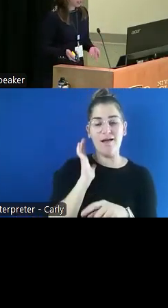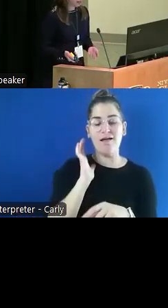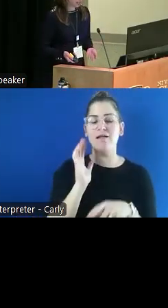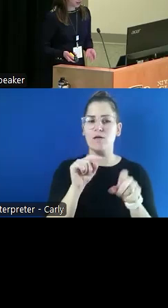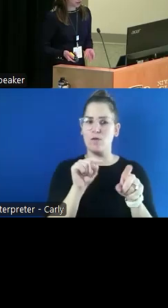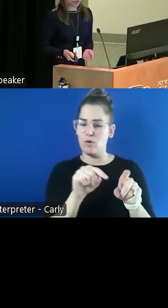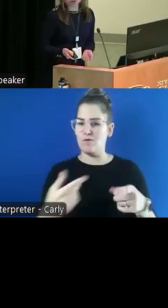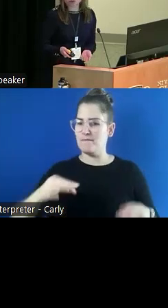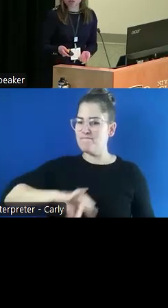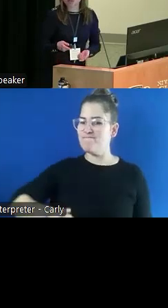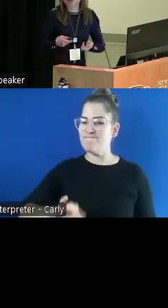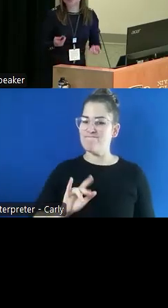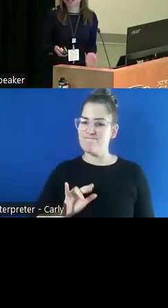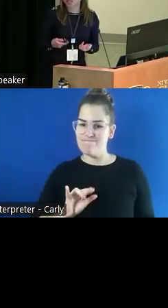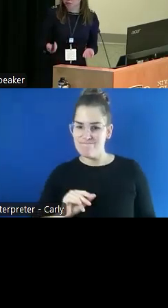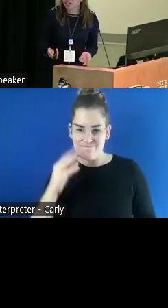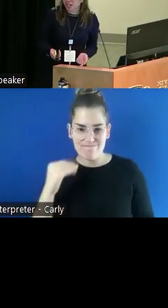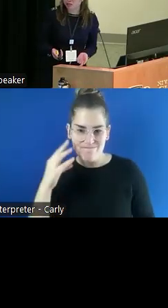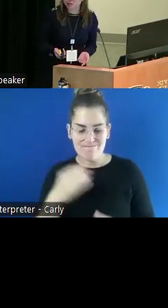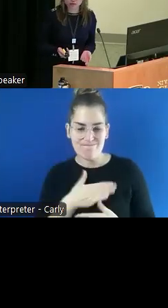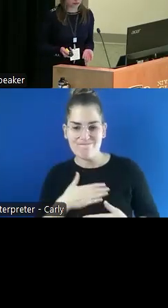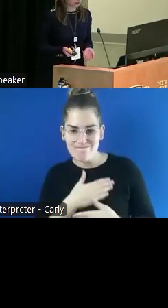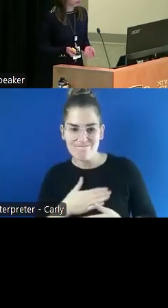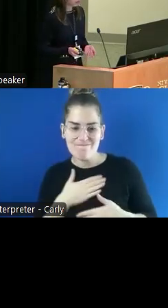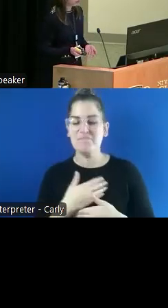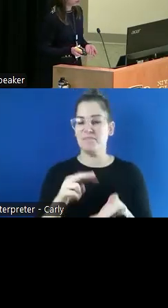this activity, so we are motivated to do it again.